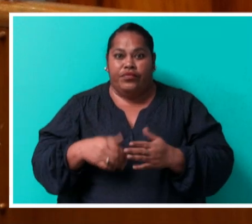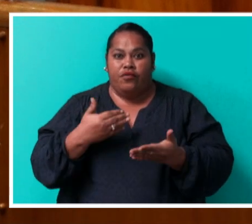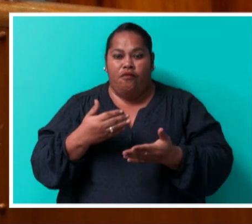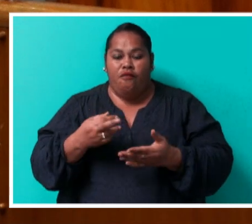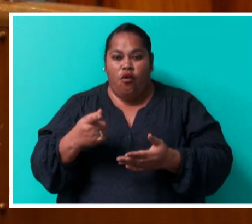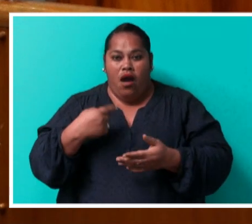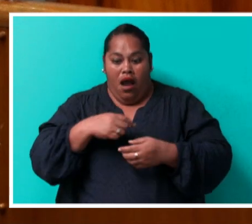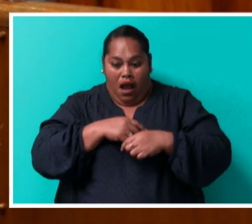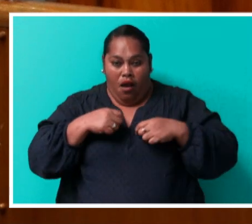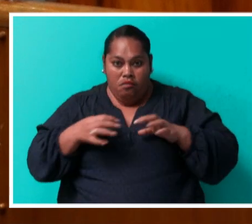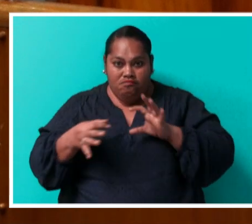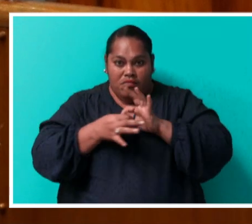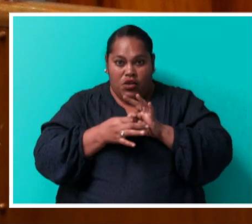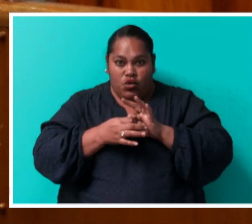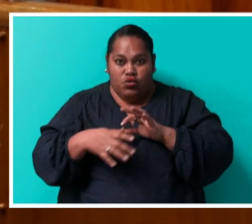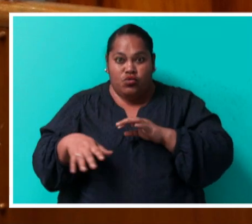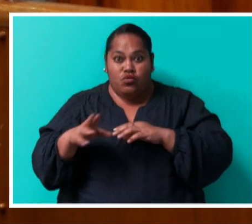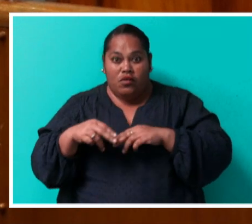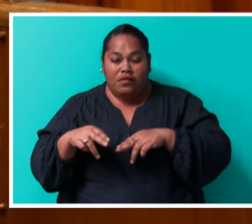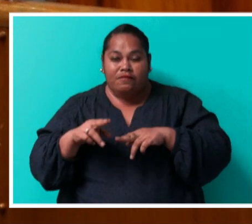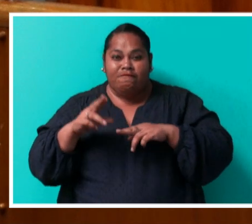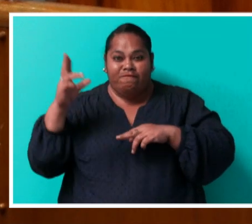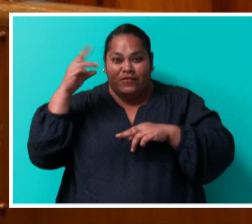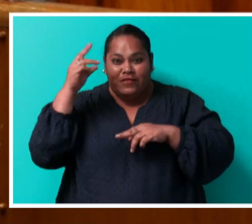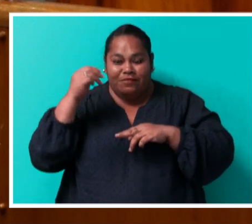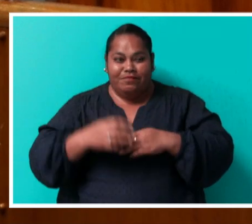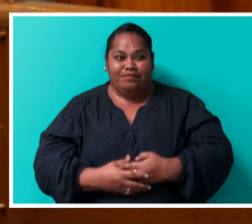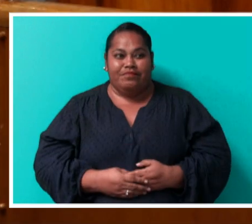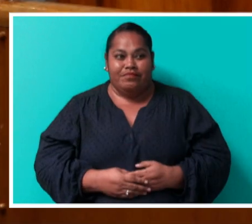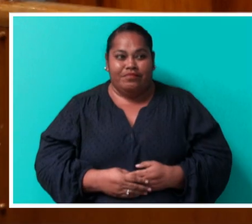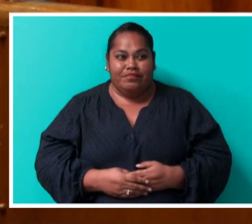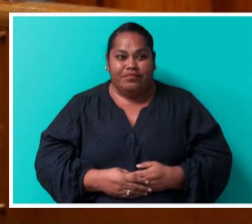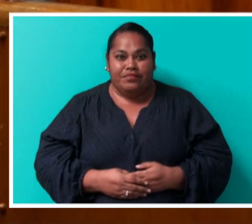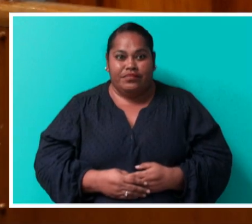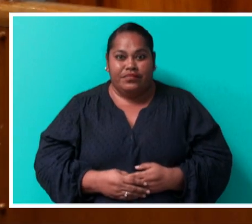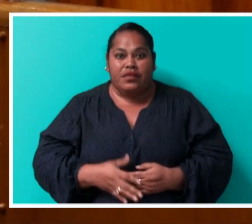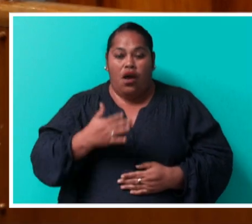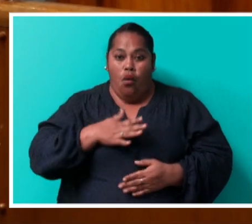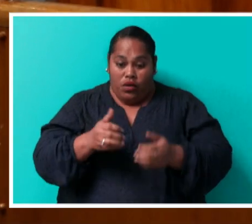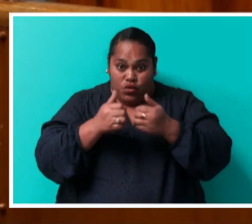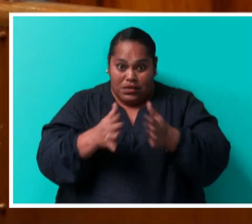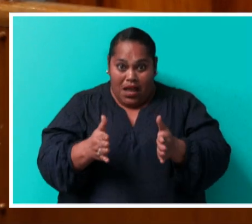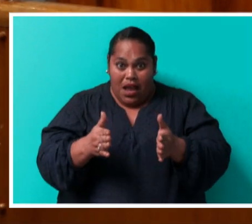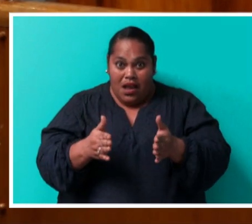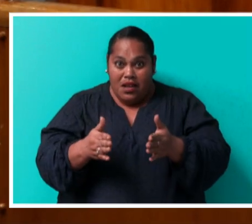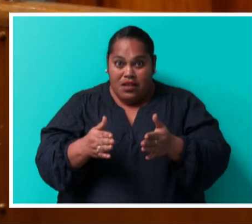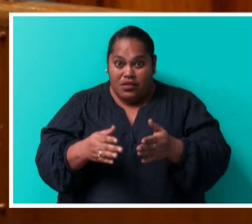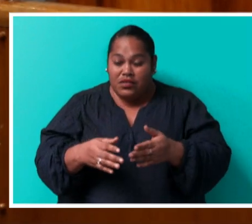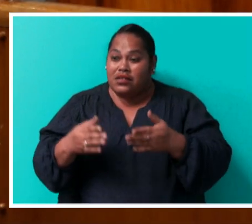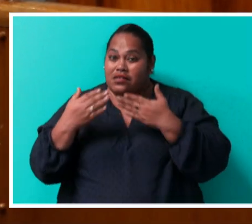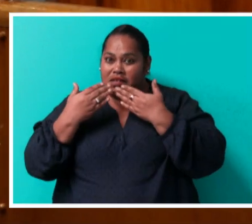with Fijians living abroad. I want to begin by expressing my gratitude to the government of